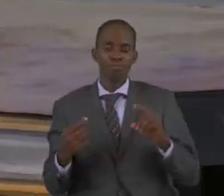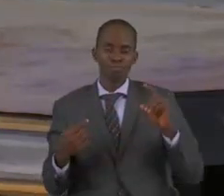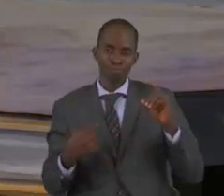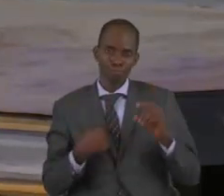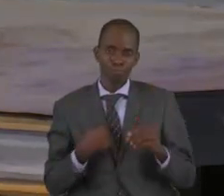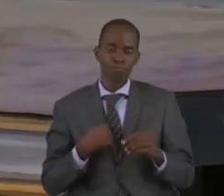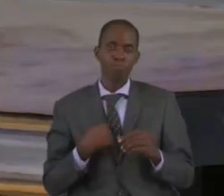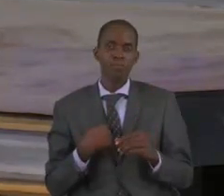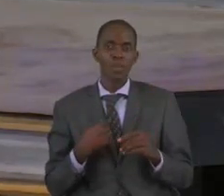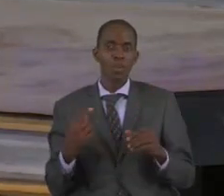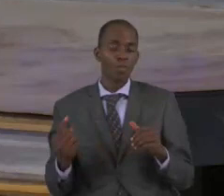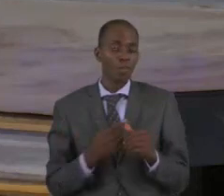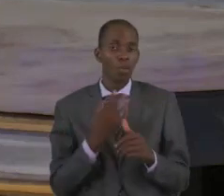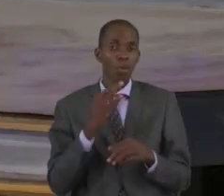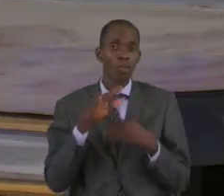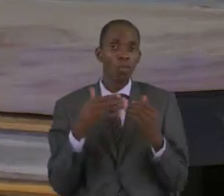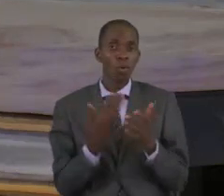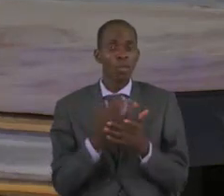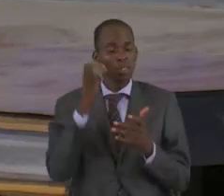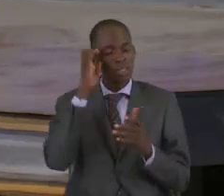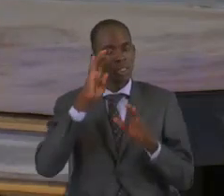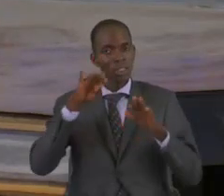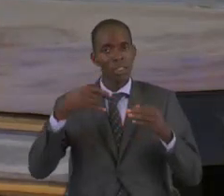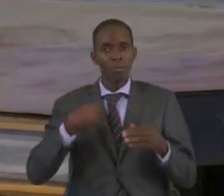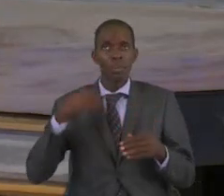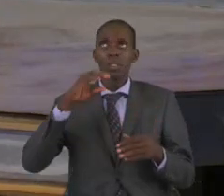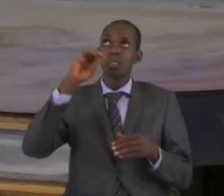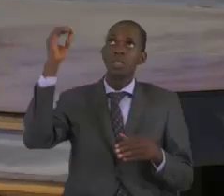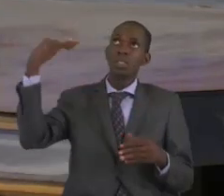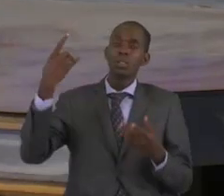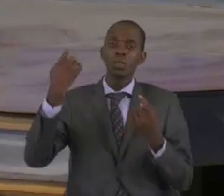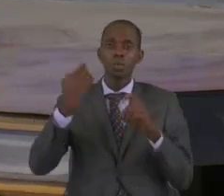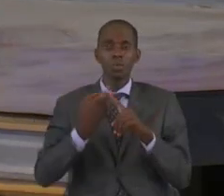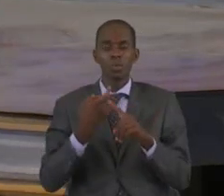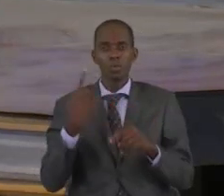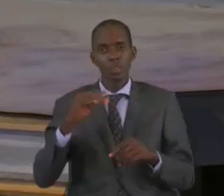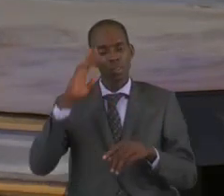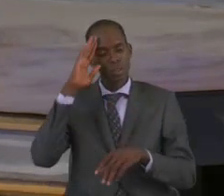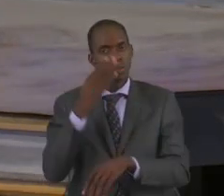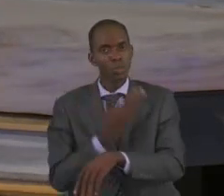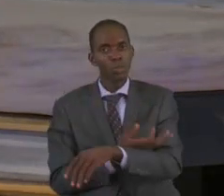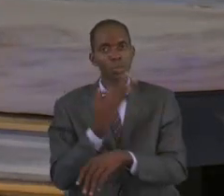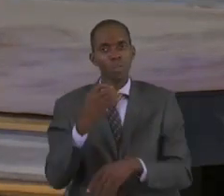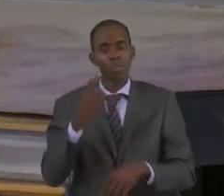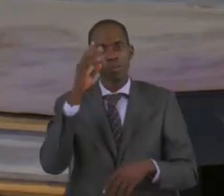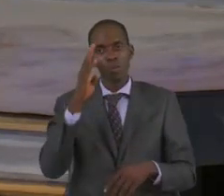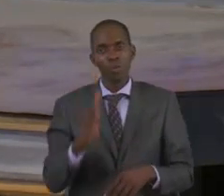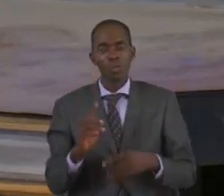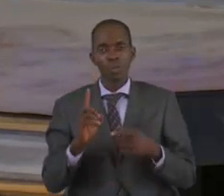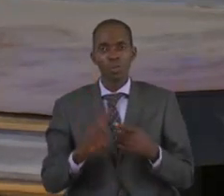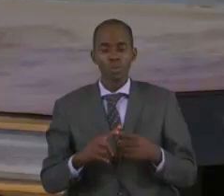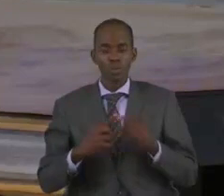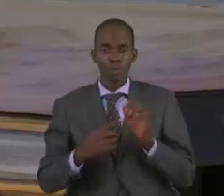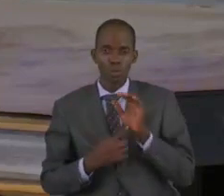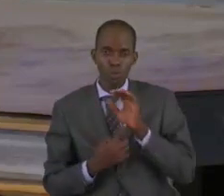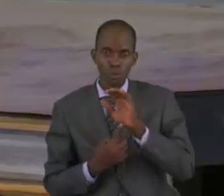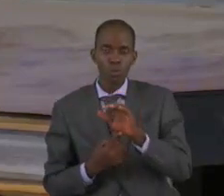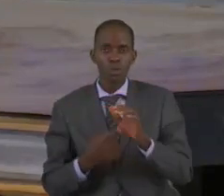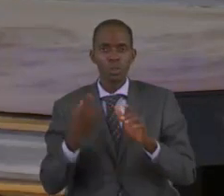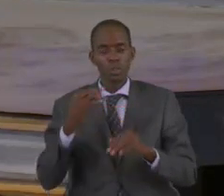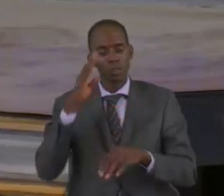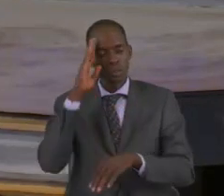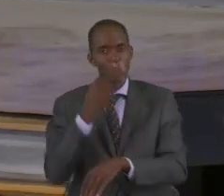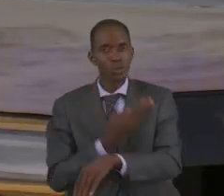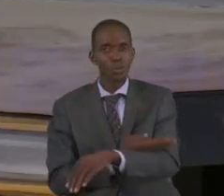all, he gave me the grace coming from the Son of God, to reveal the Son in